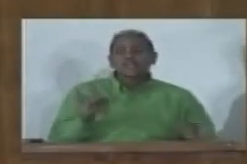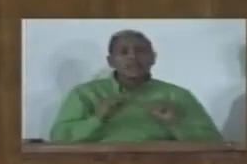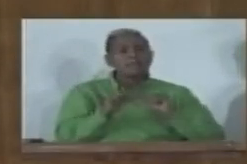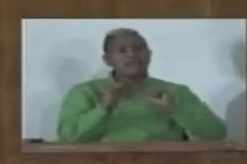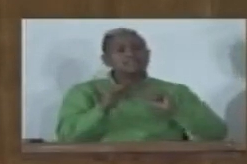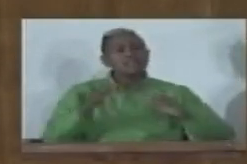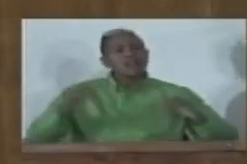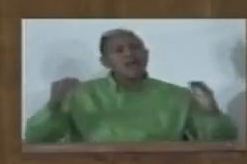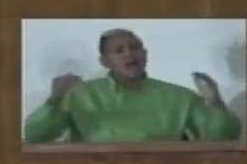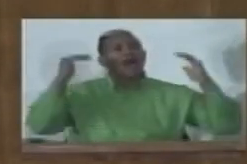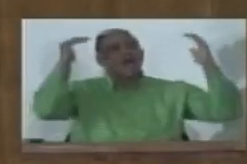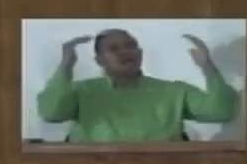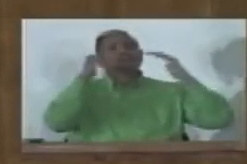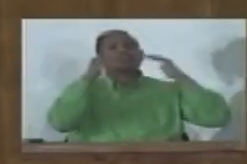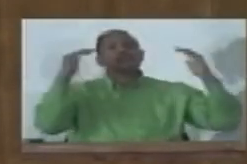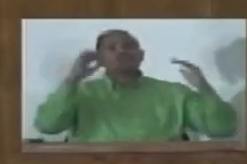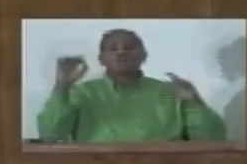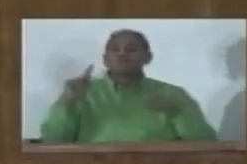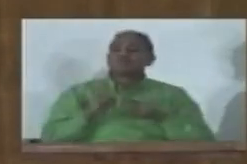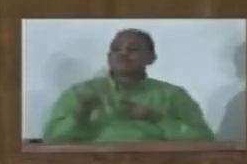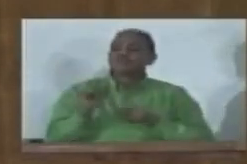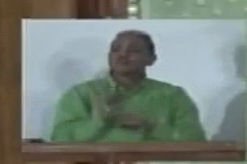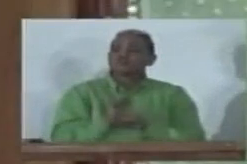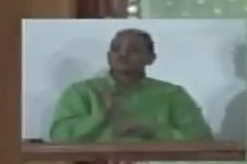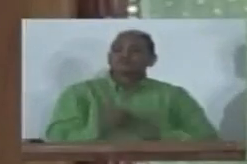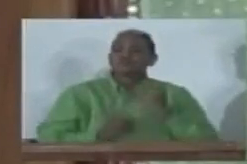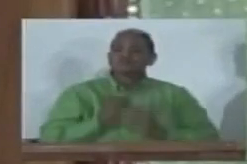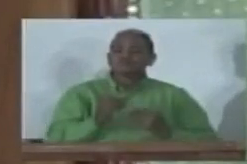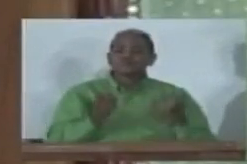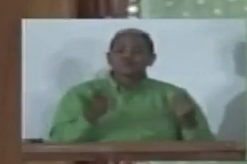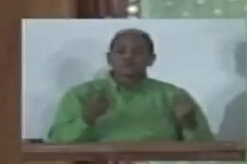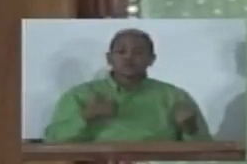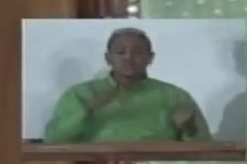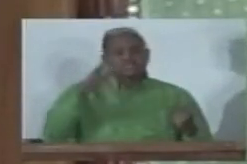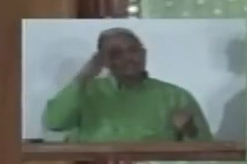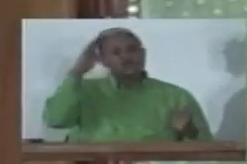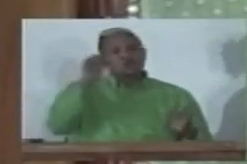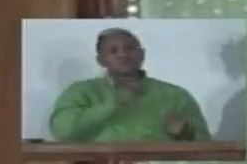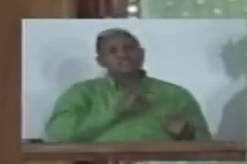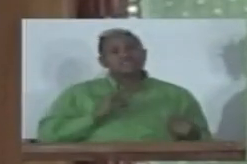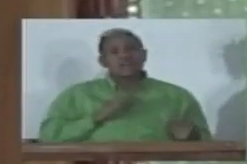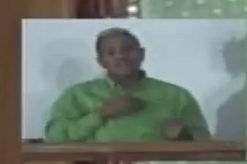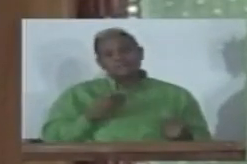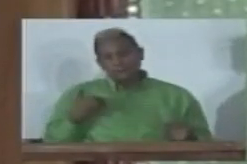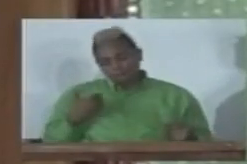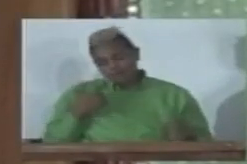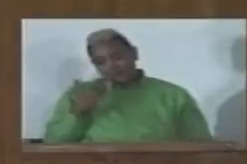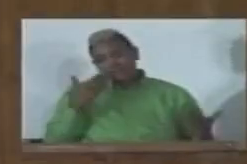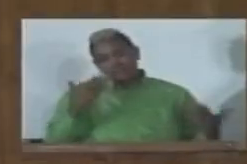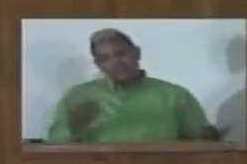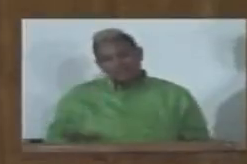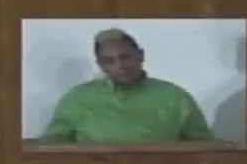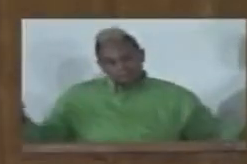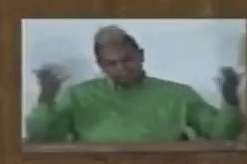the highest level of professionalism. We need to salute them and thank them, Mr. President.